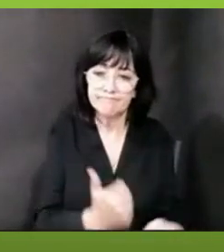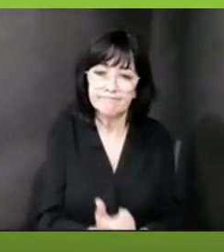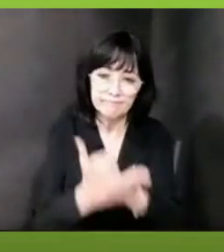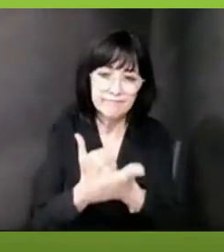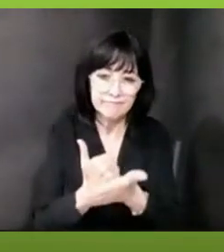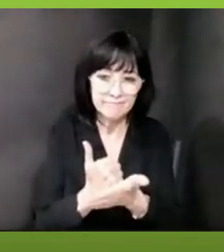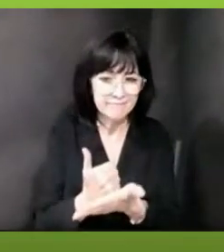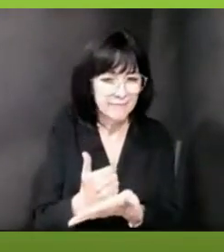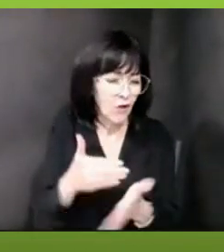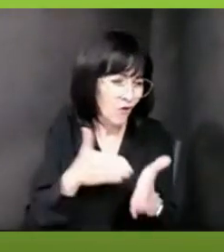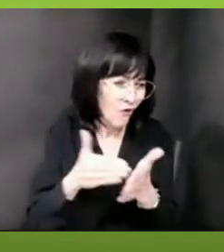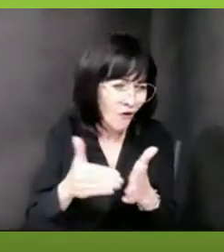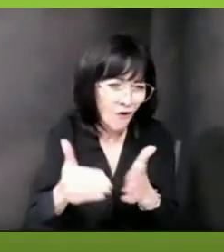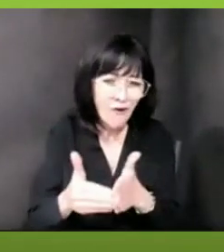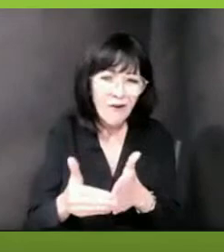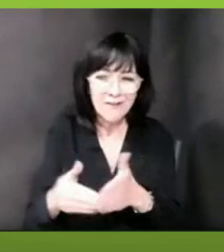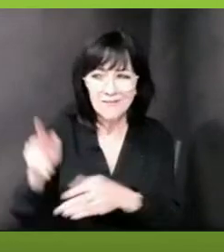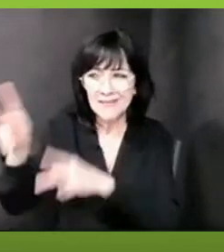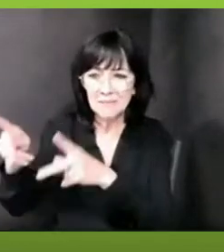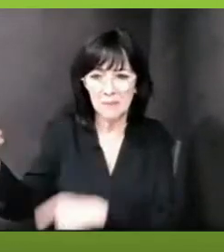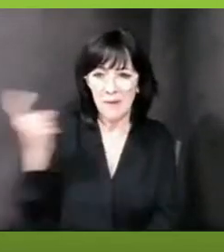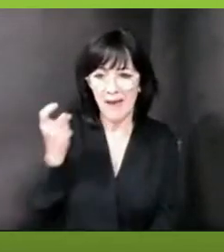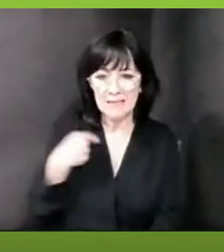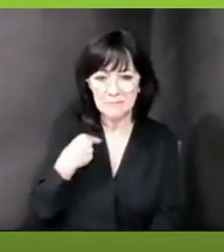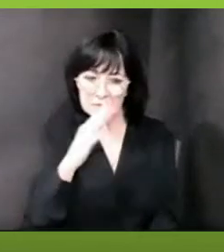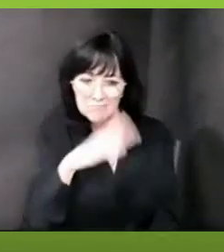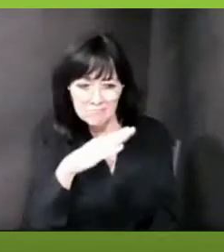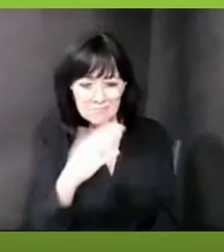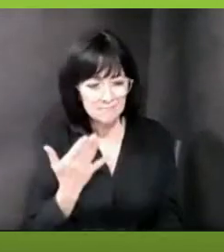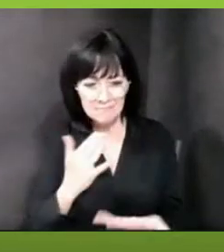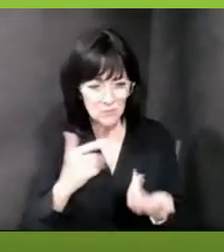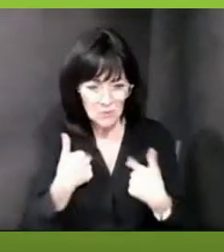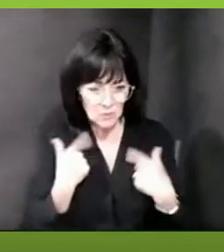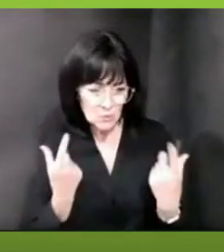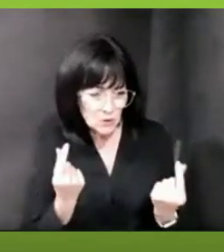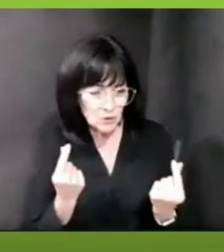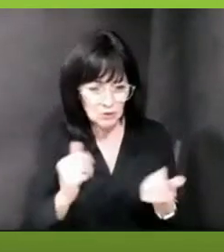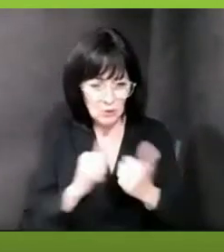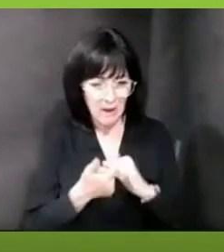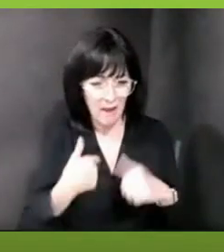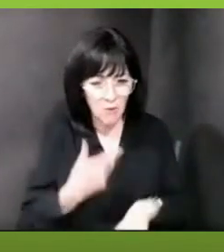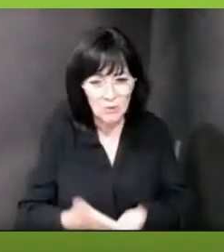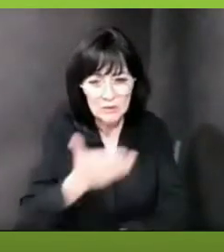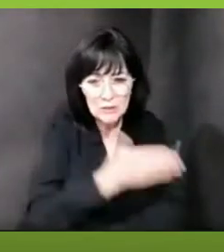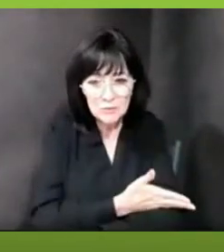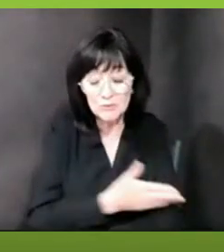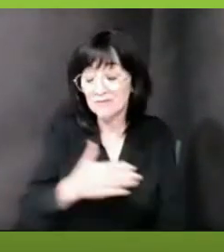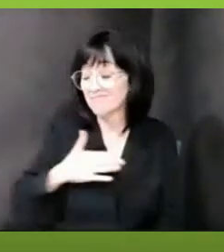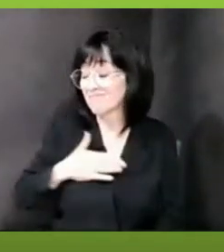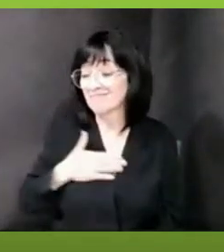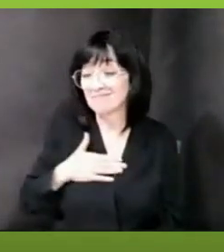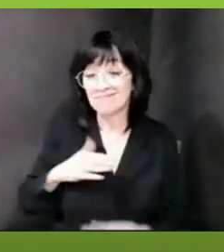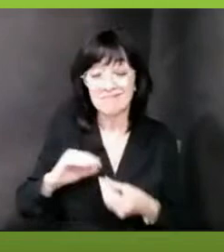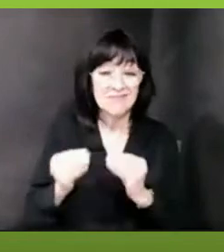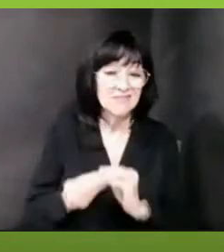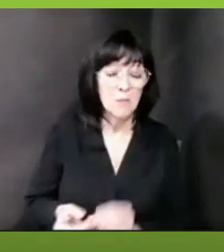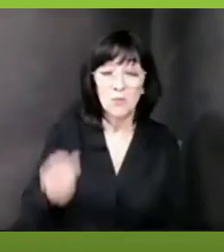should we do, or what can we do, or how can we make things better? And my number one recommendation always is to check